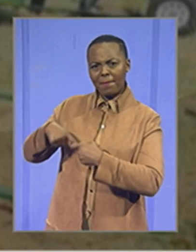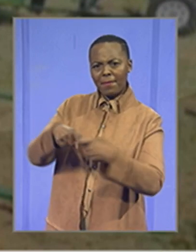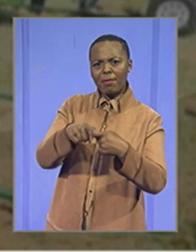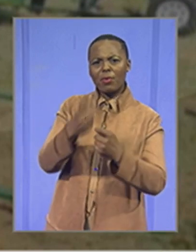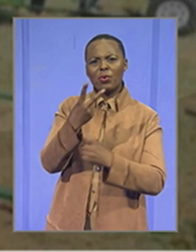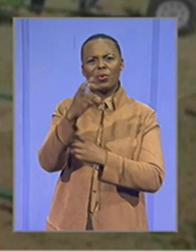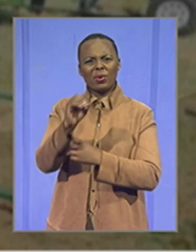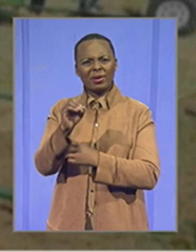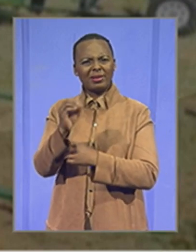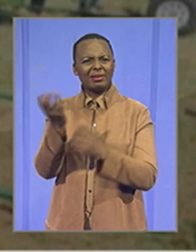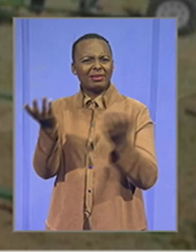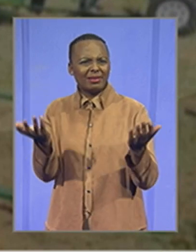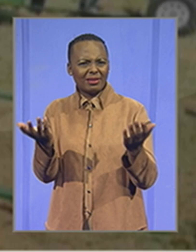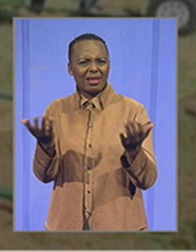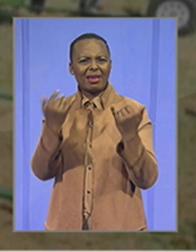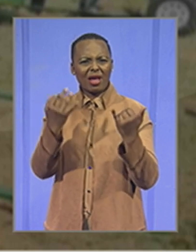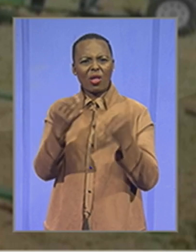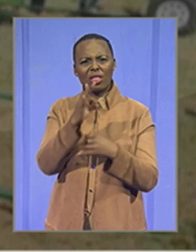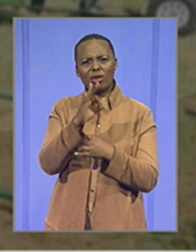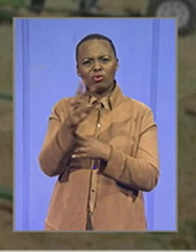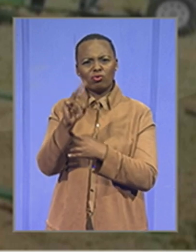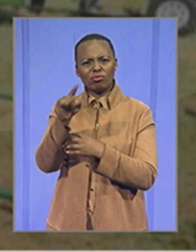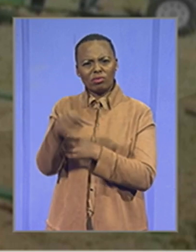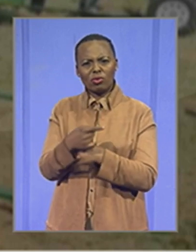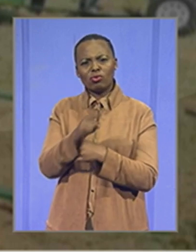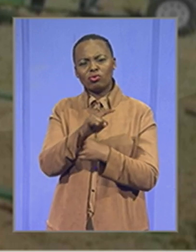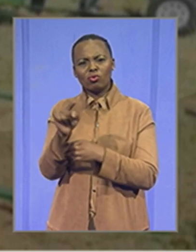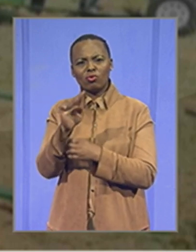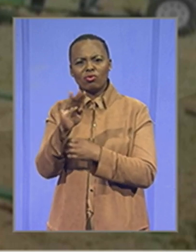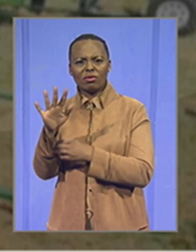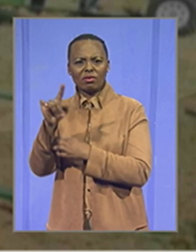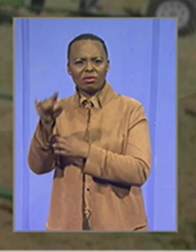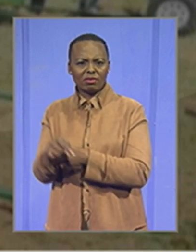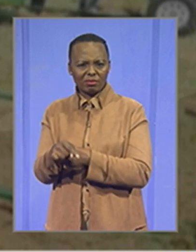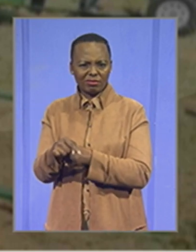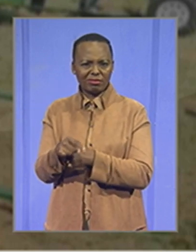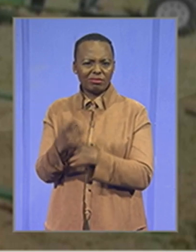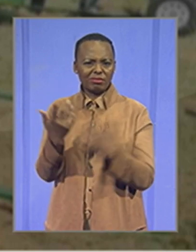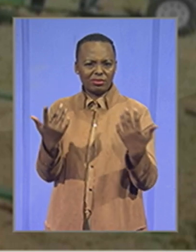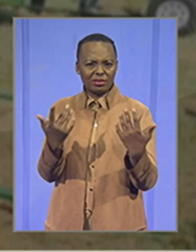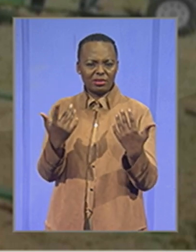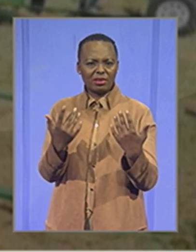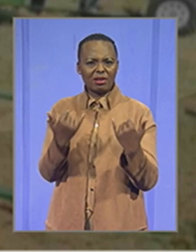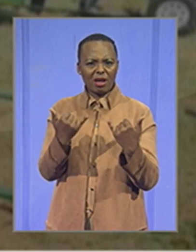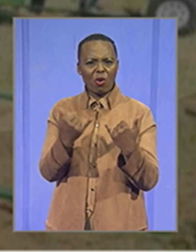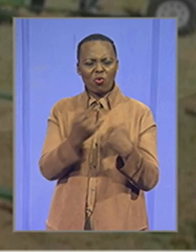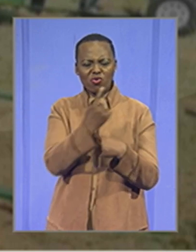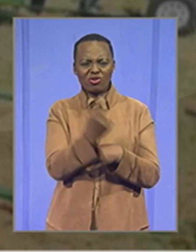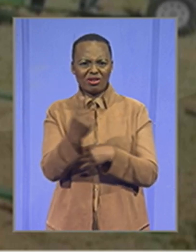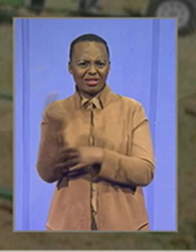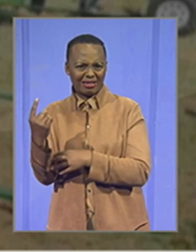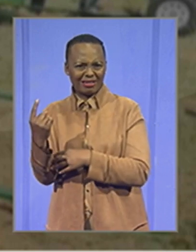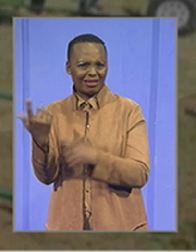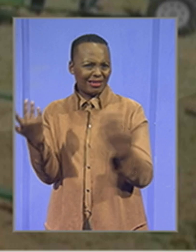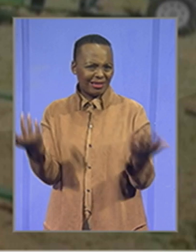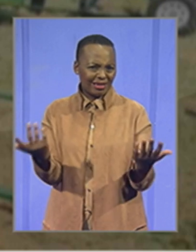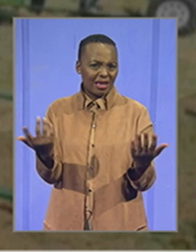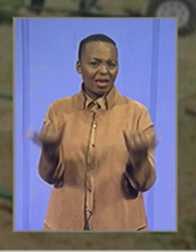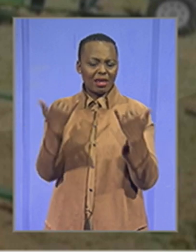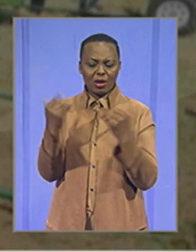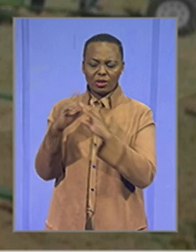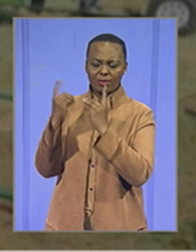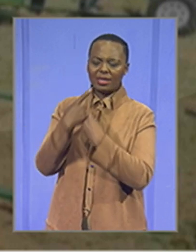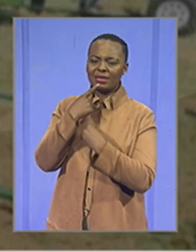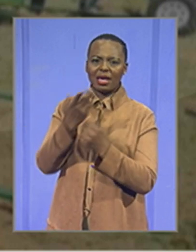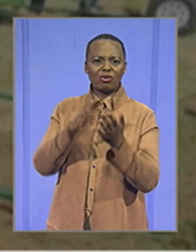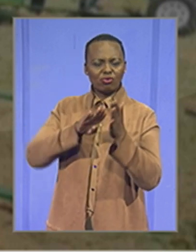20 ka tlhwatlhwa e gareng ga 32,000 le 45,000 e le nngwe lefapha la re se ke go